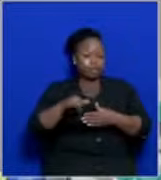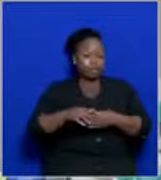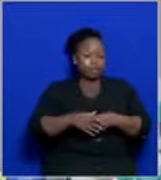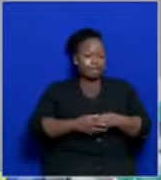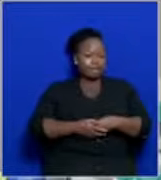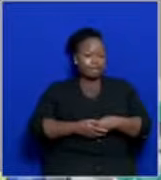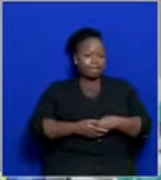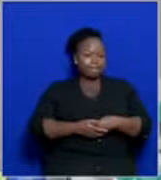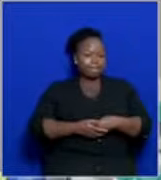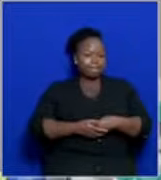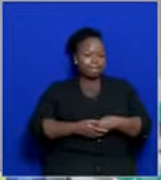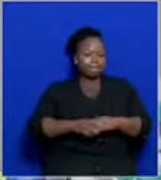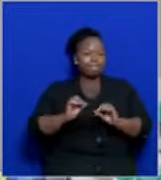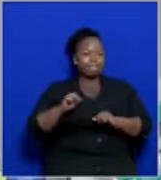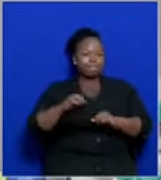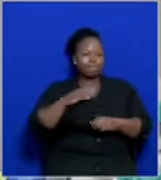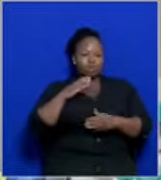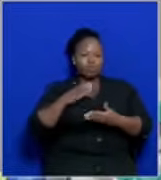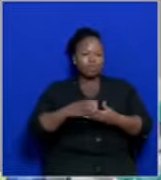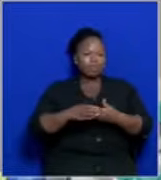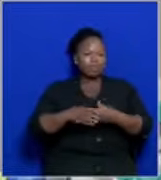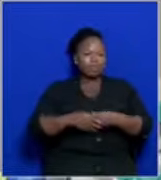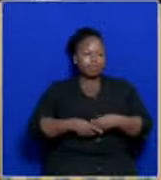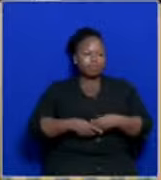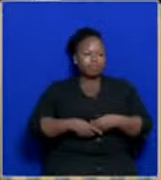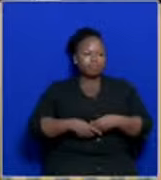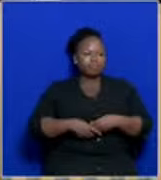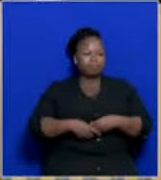And your TLM9 starts